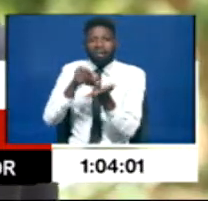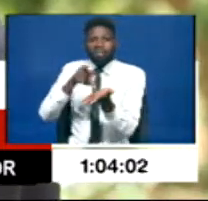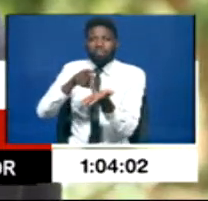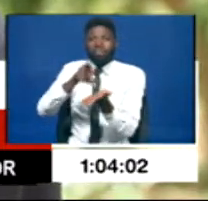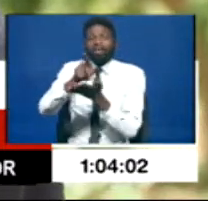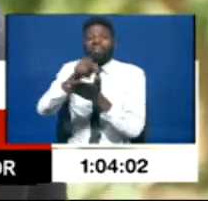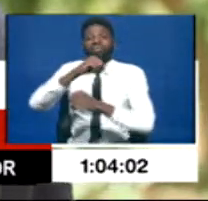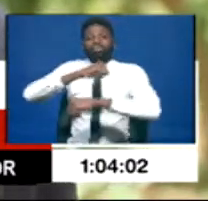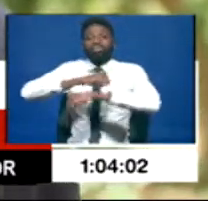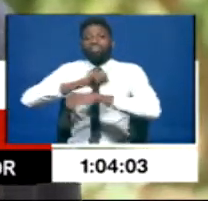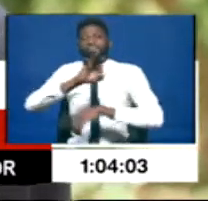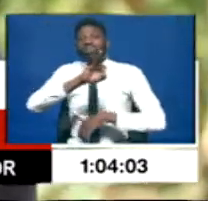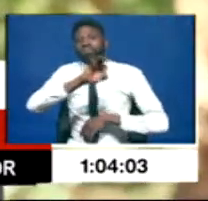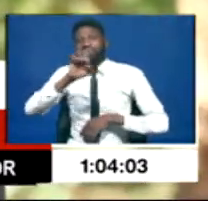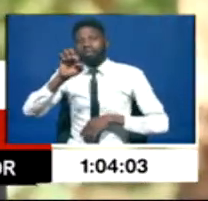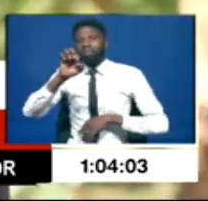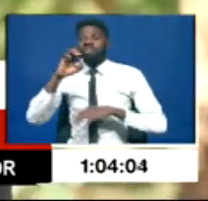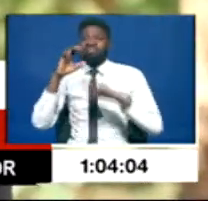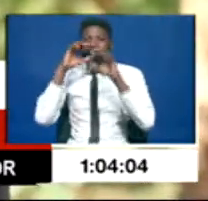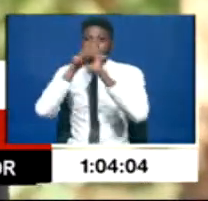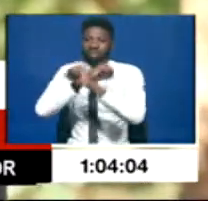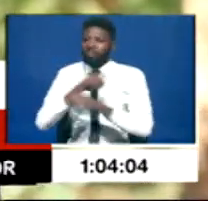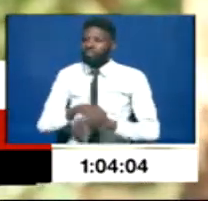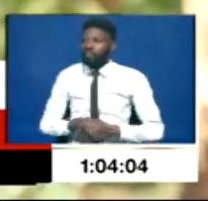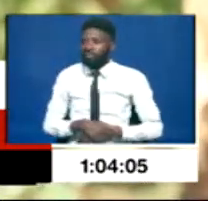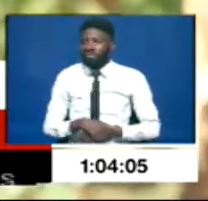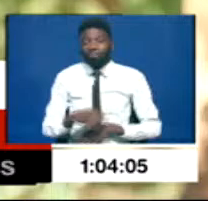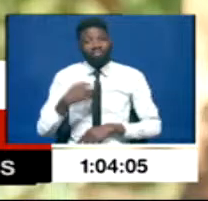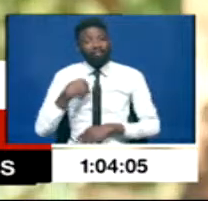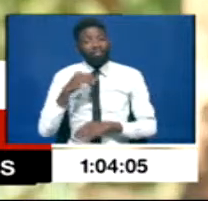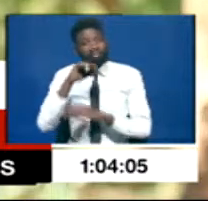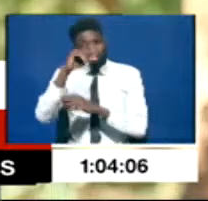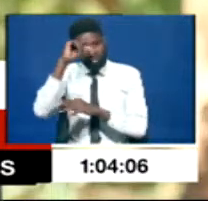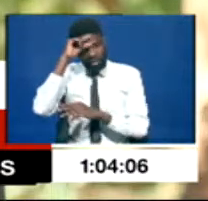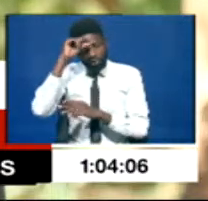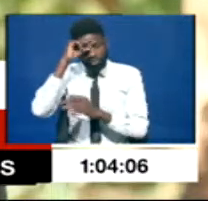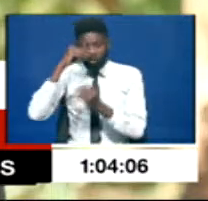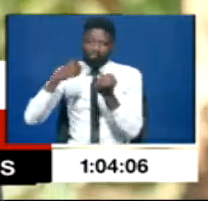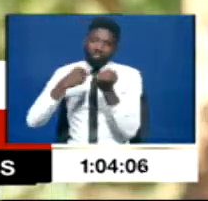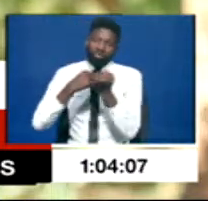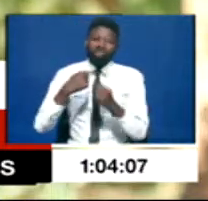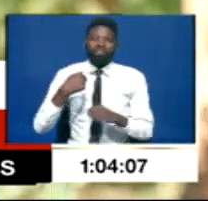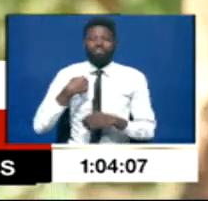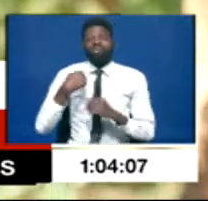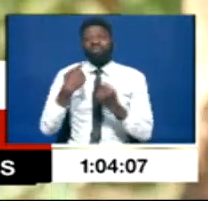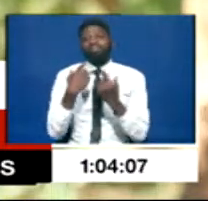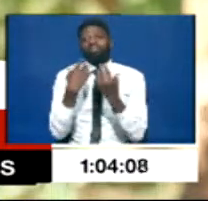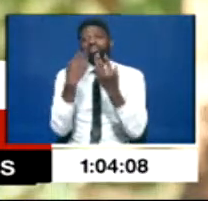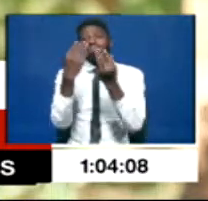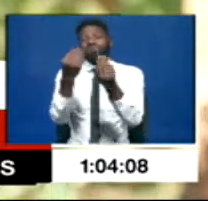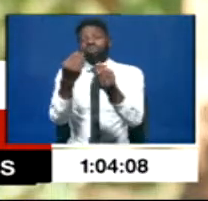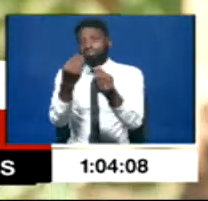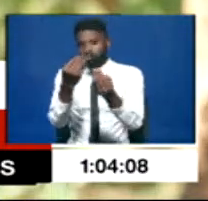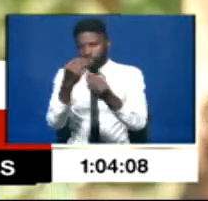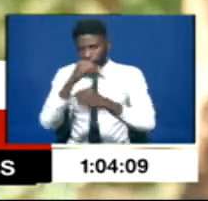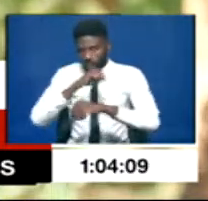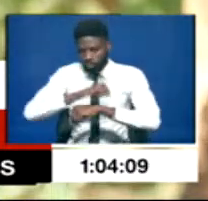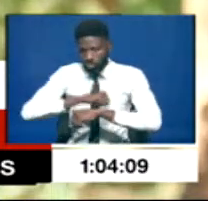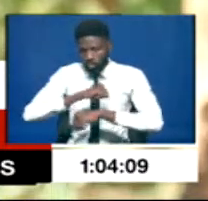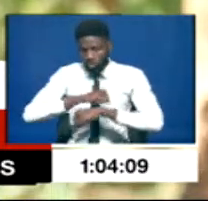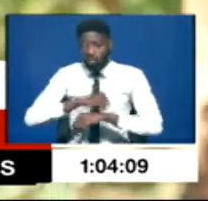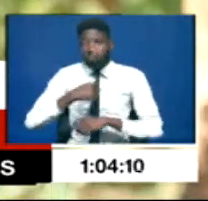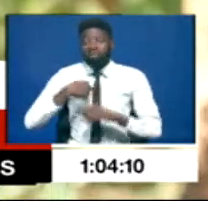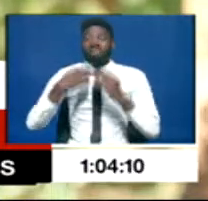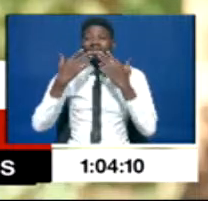kwa serikali ili niweze kwenda shule. Mimi nilipomaliza kidato cha 8 nilikaa hapa nyumbani na